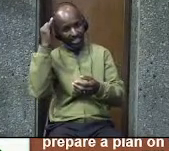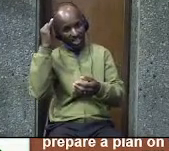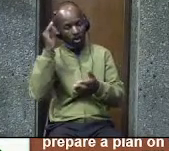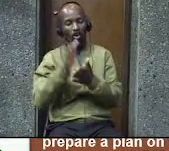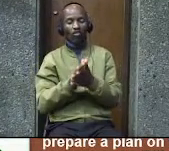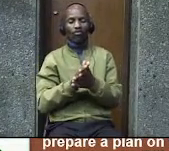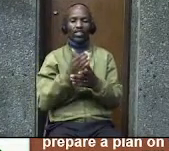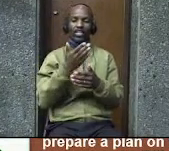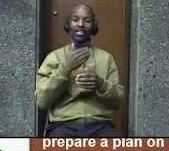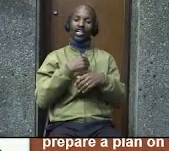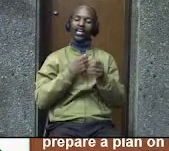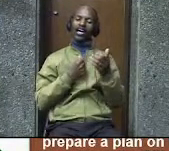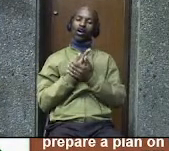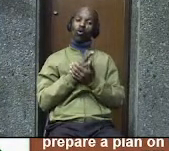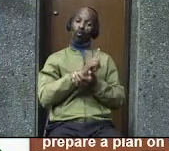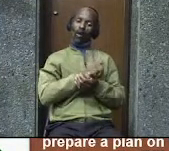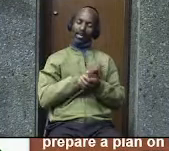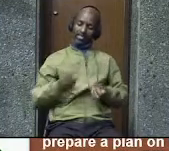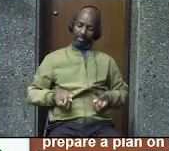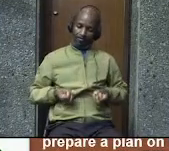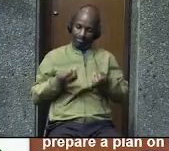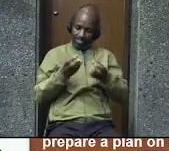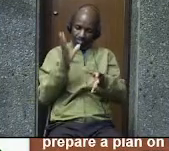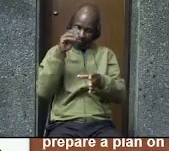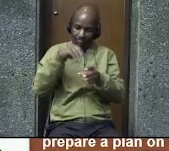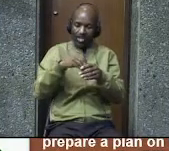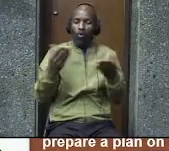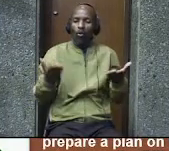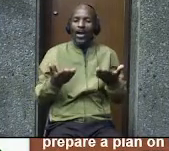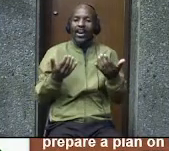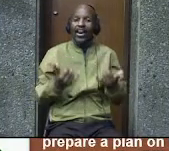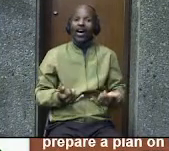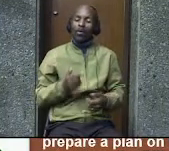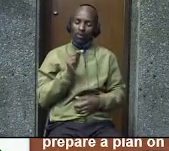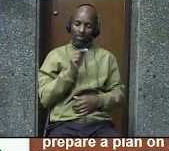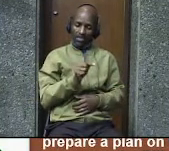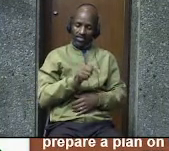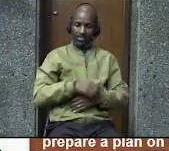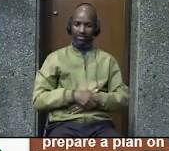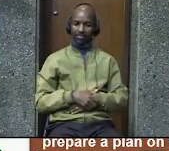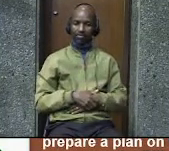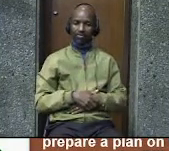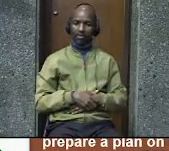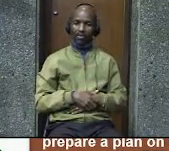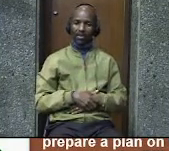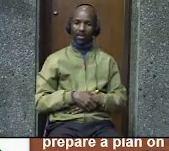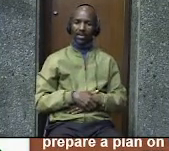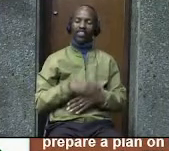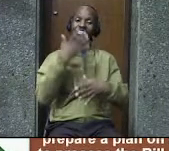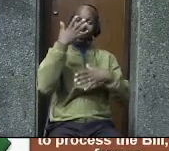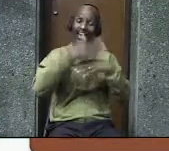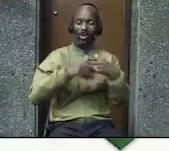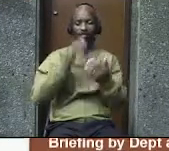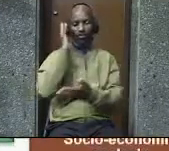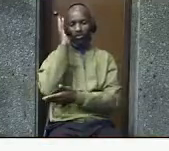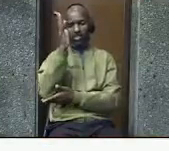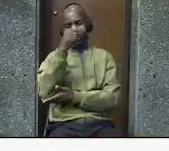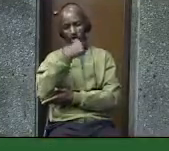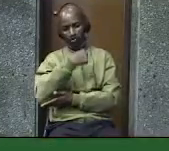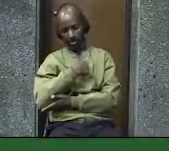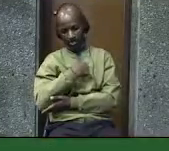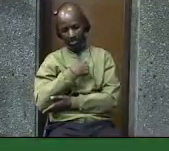it entails and where your submissions fit in. And that is the end of my